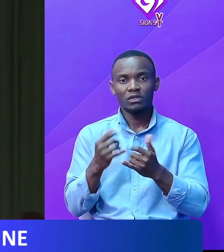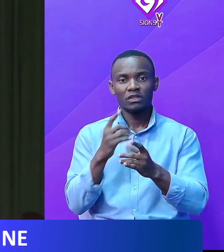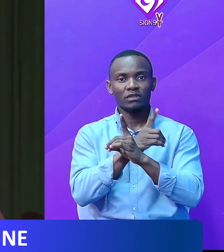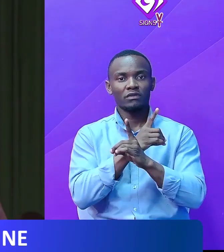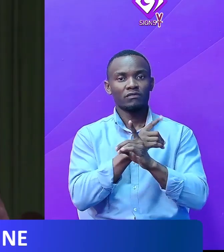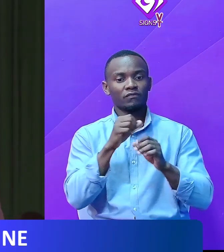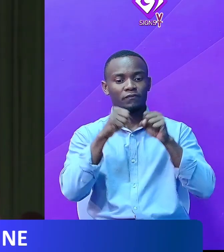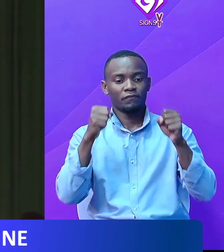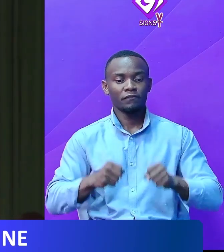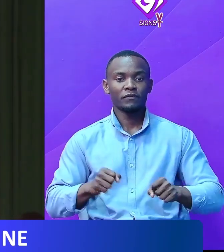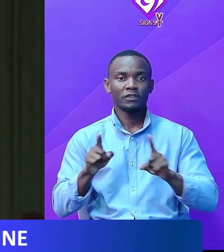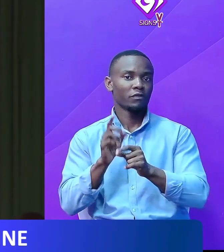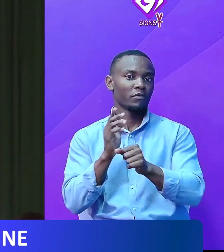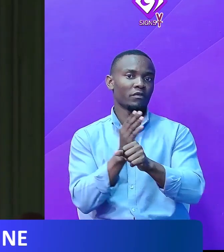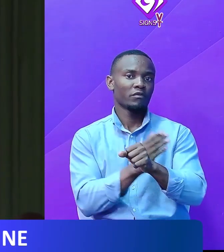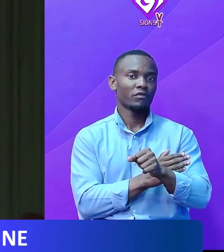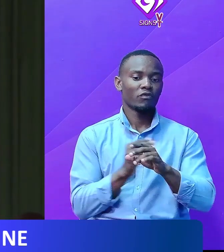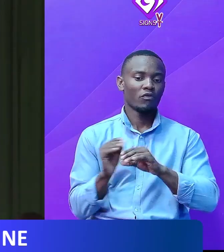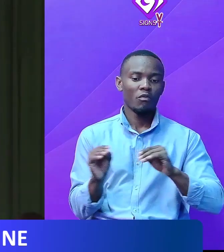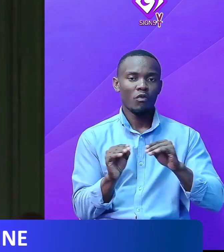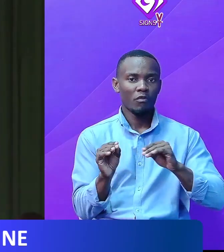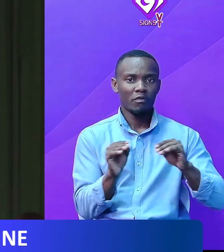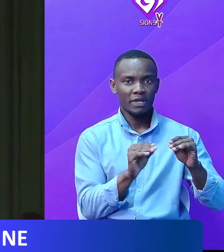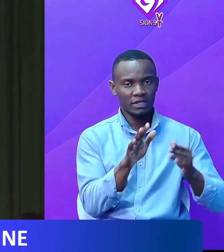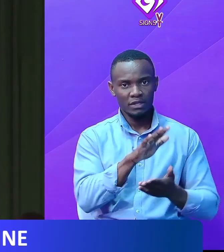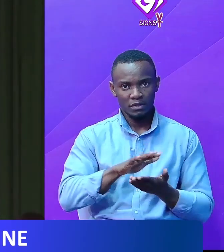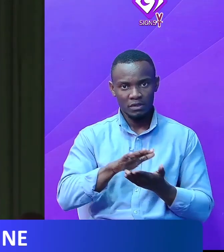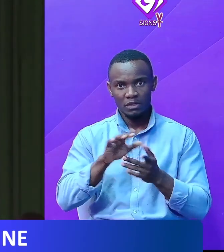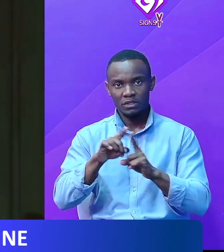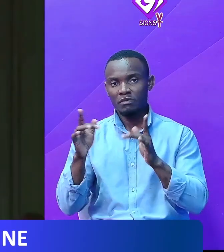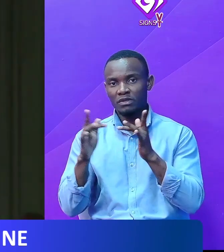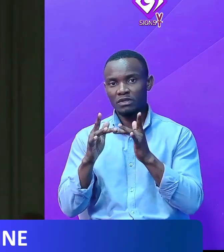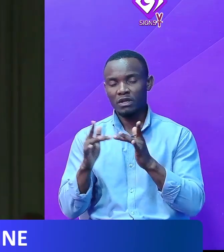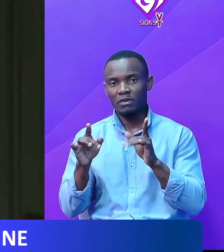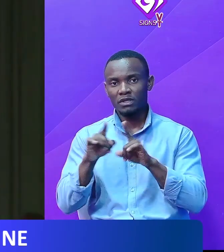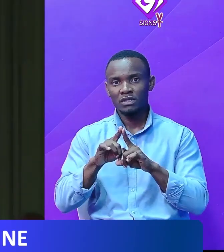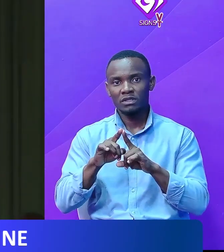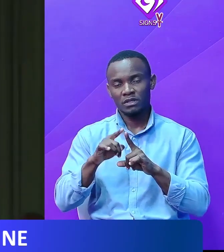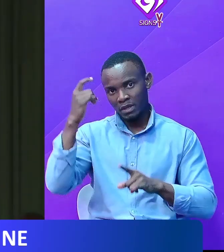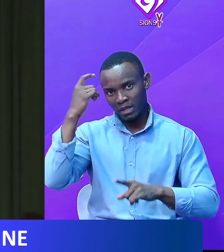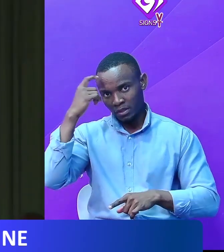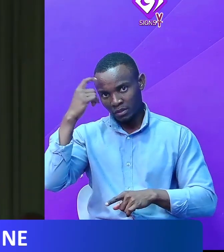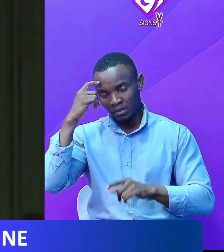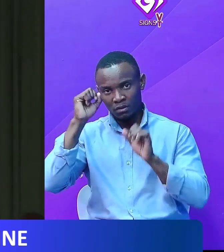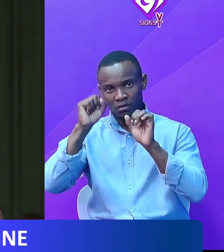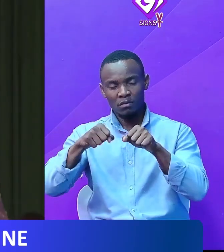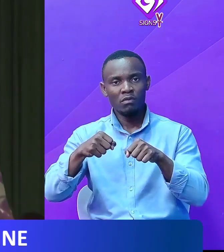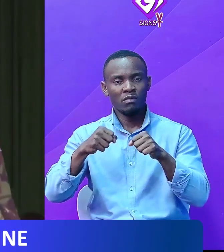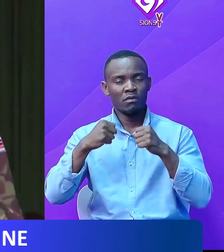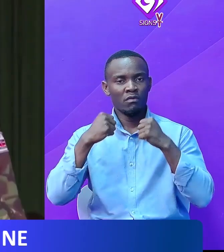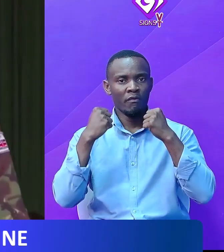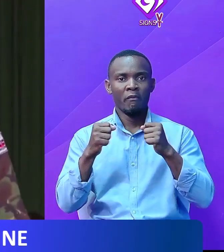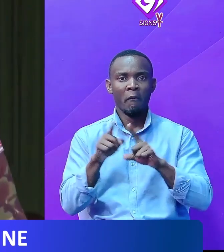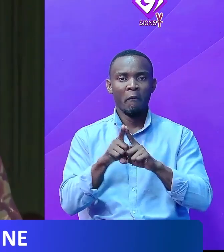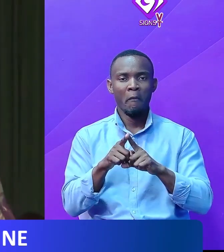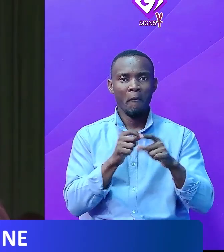platforms, and strengthened cyber and intelligence capabilities. The battlefield is changing rapidly, and